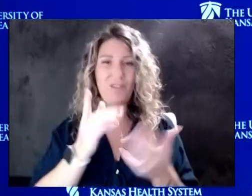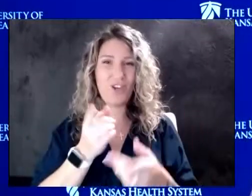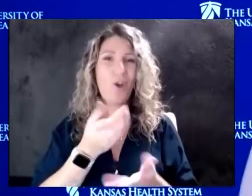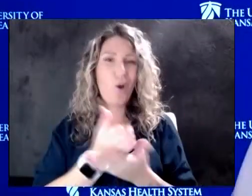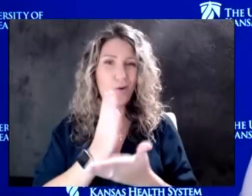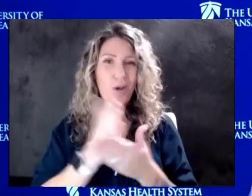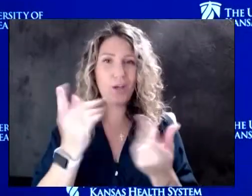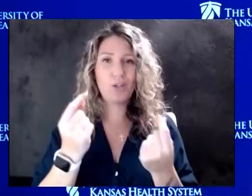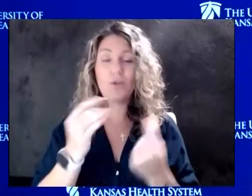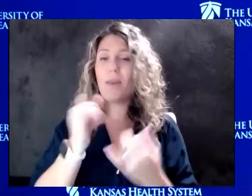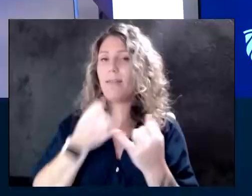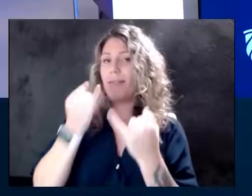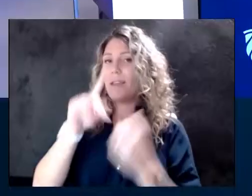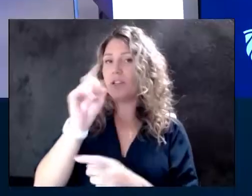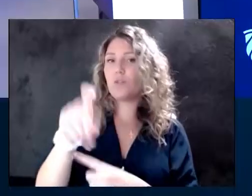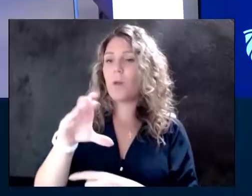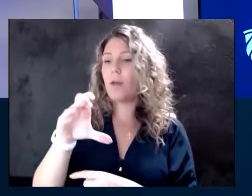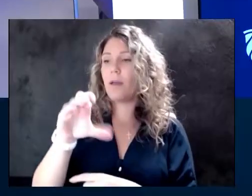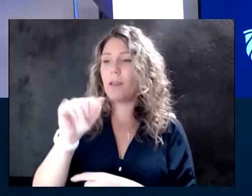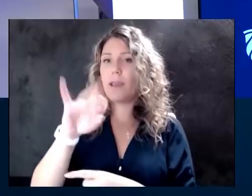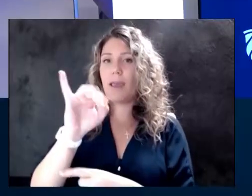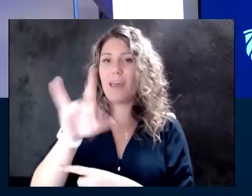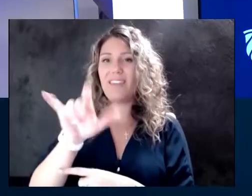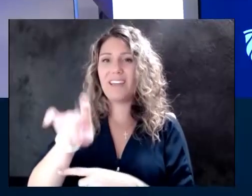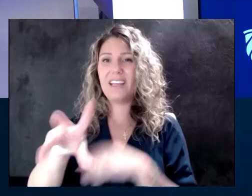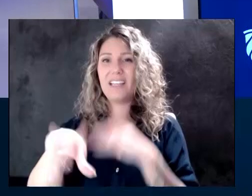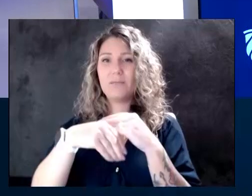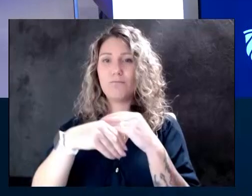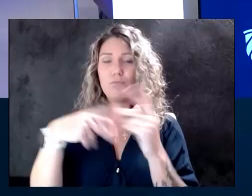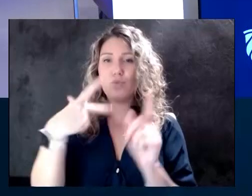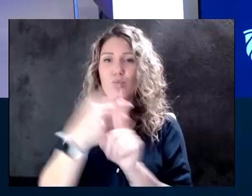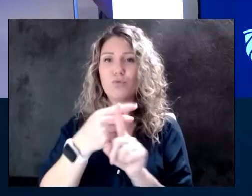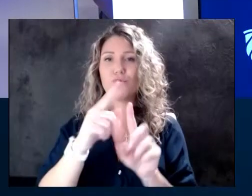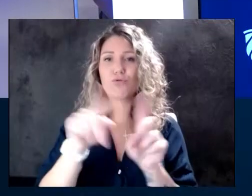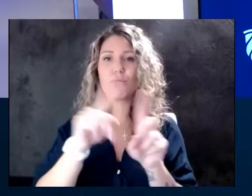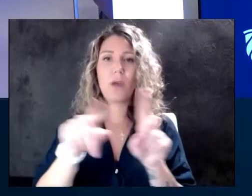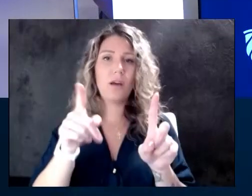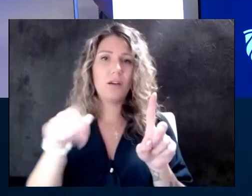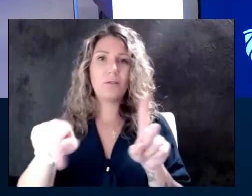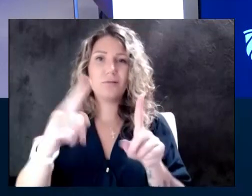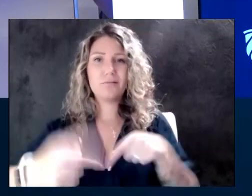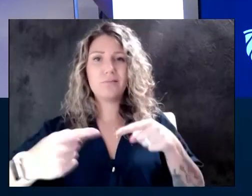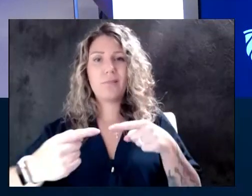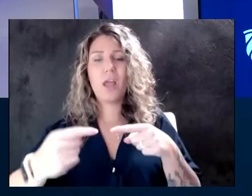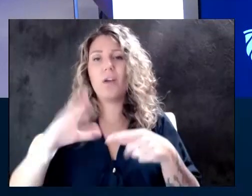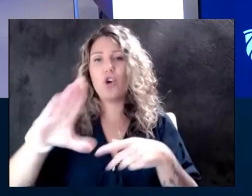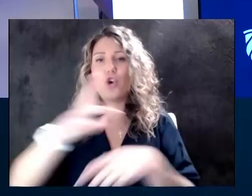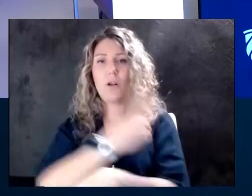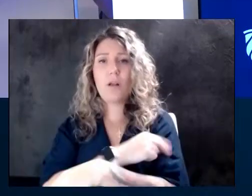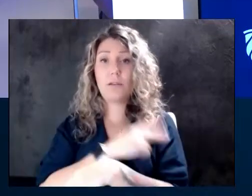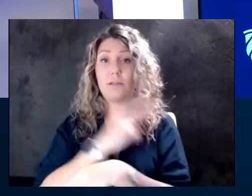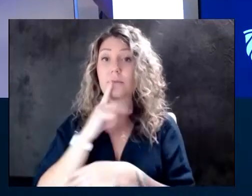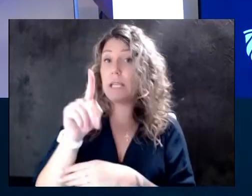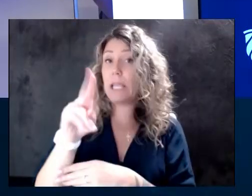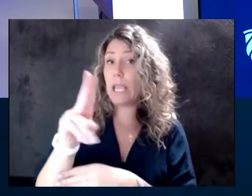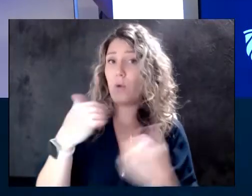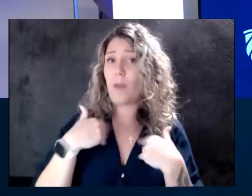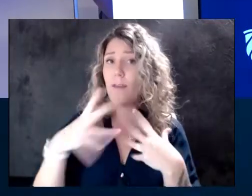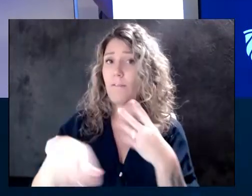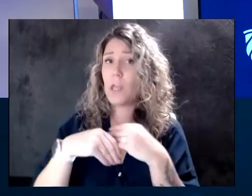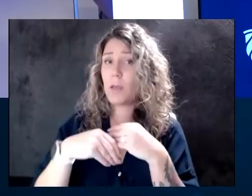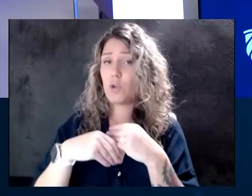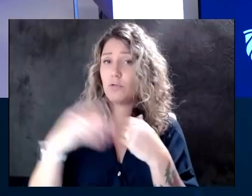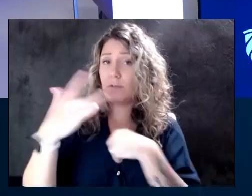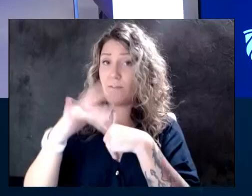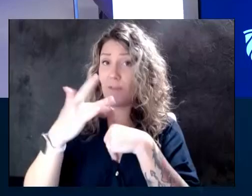Kathy says she needs her booster, but she's having trouble getting it at her hospital. Does KU have booster shots easily available? How does she go